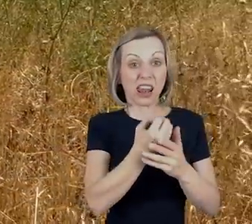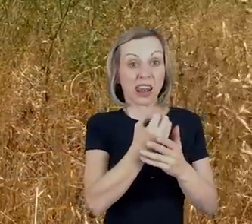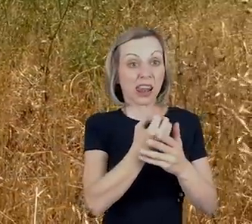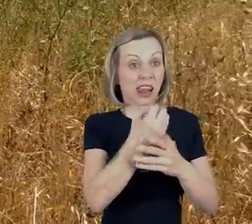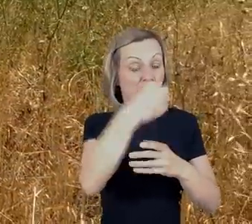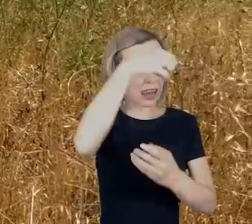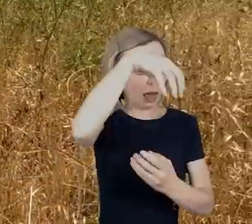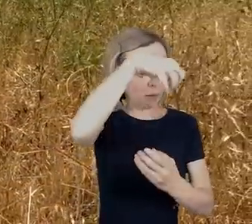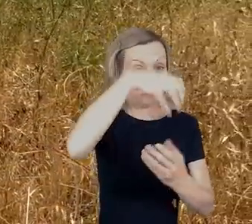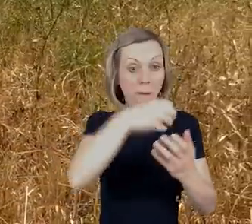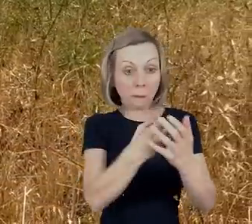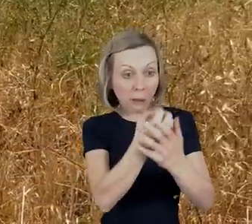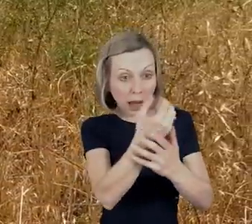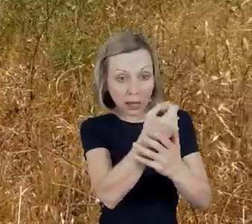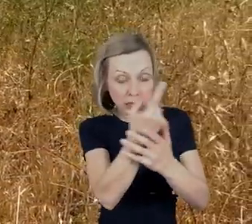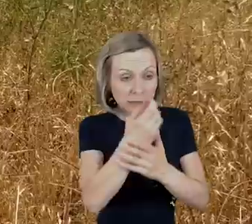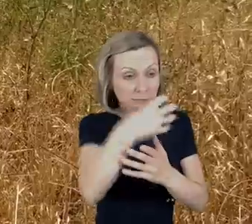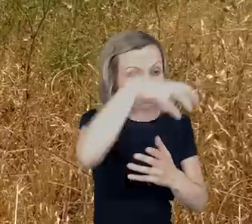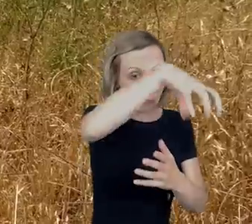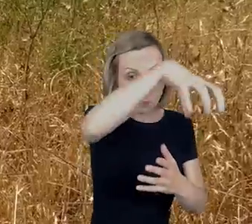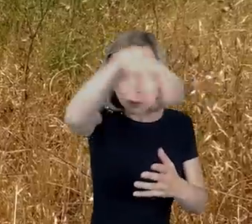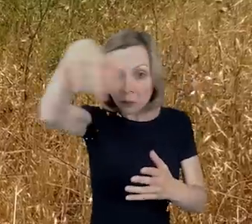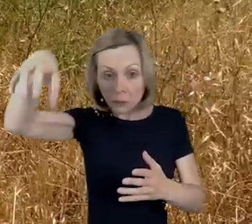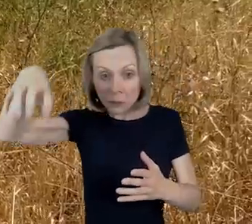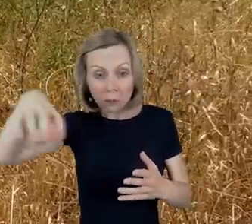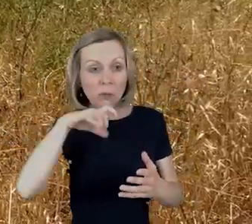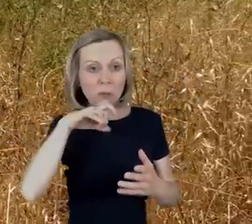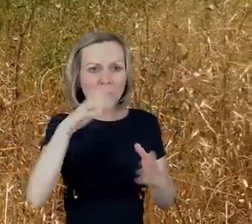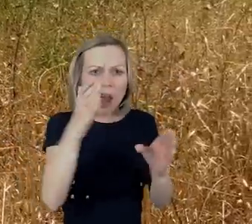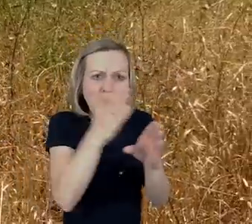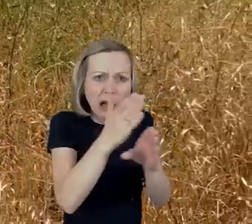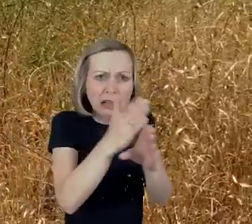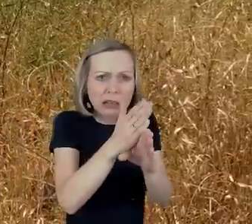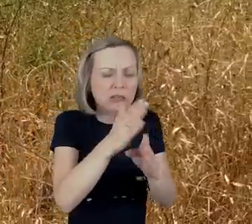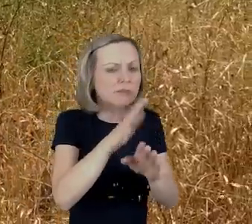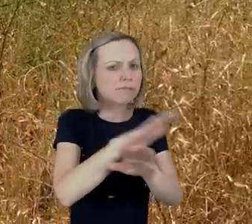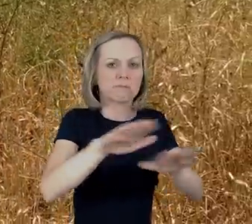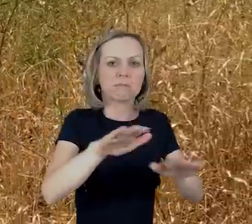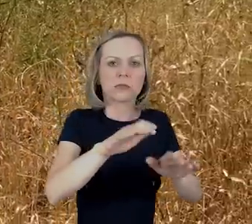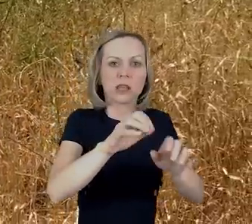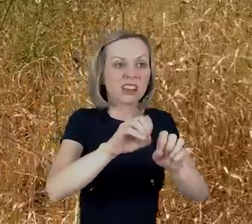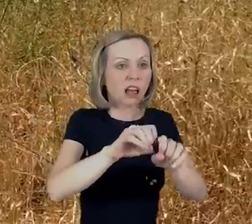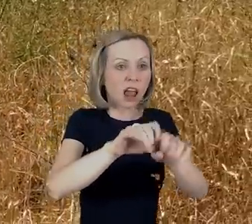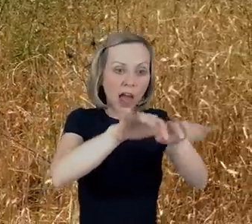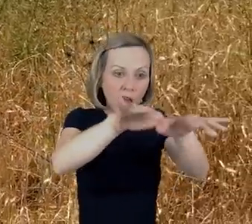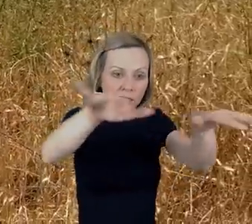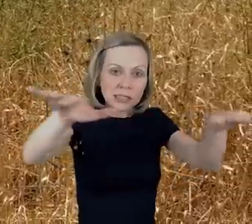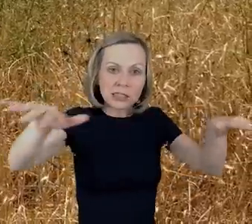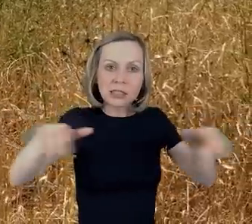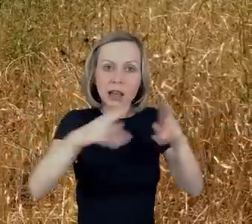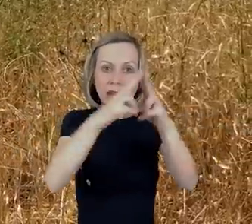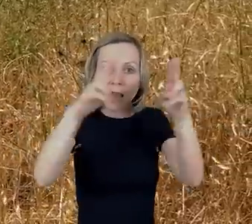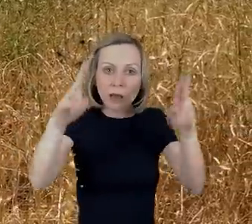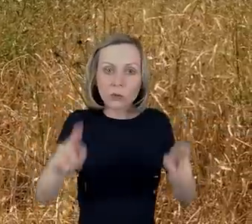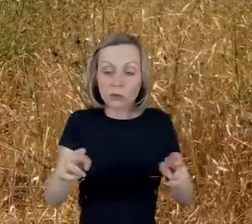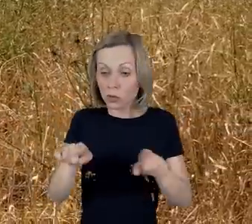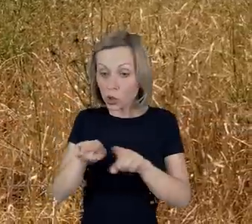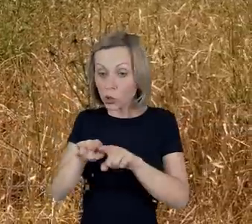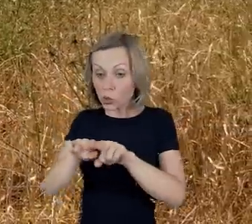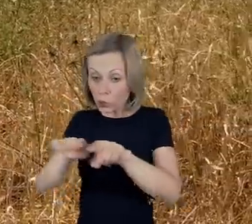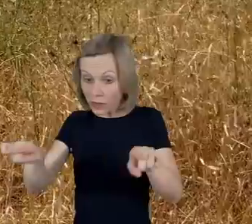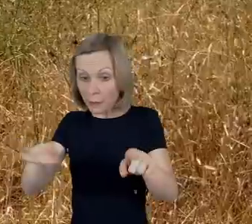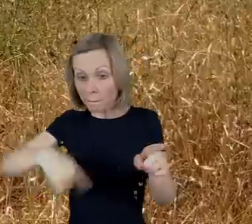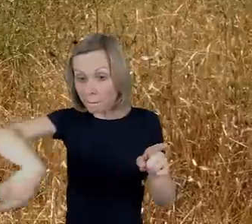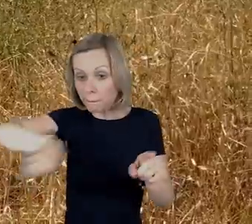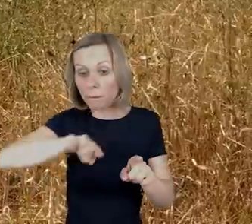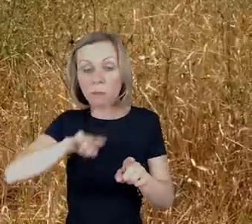on the lampstand, and it gives light to all the house. In the same way, let your light so shine before others, so that